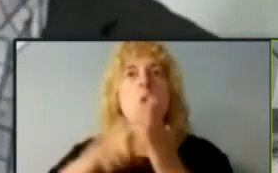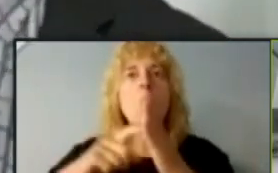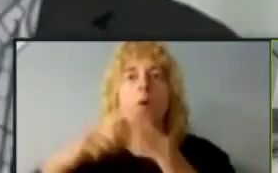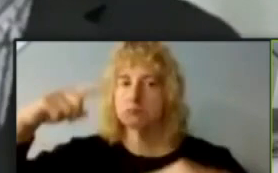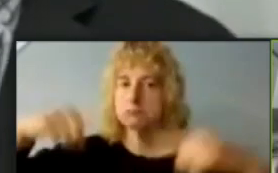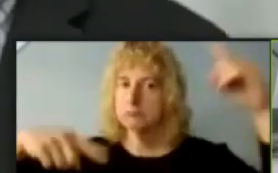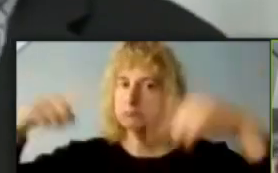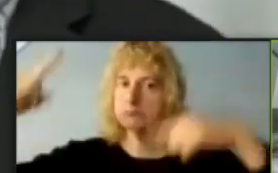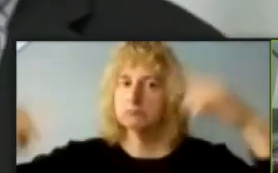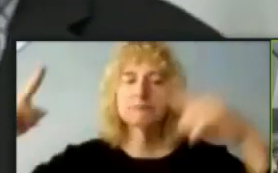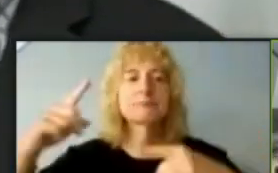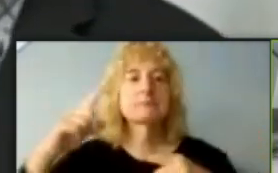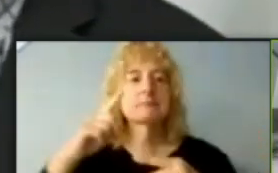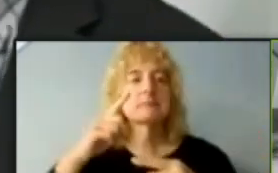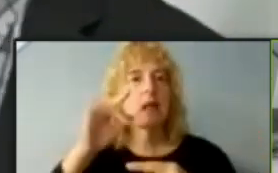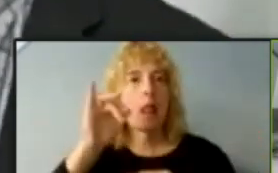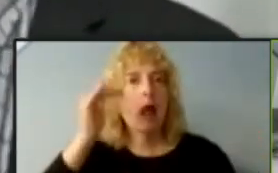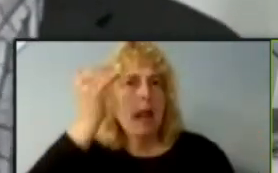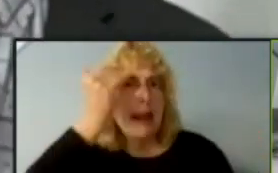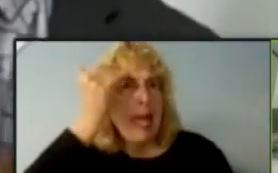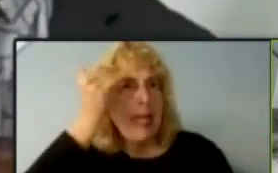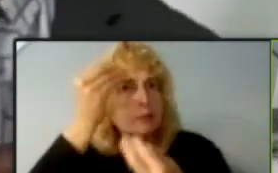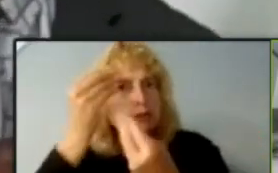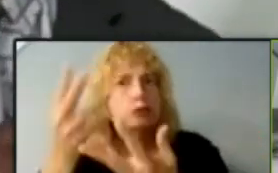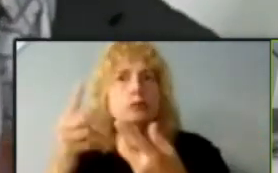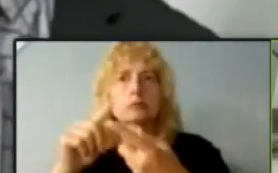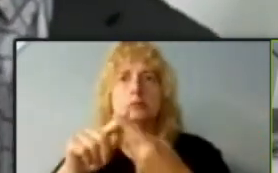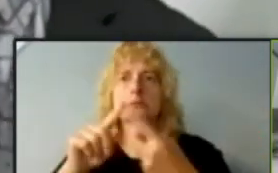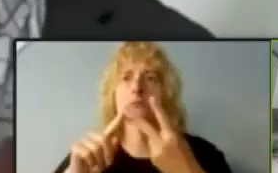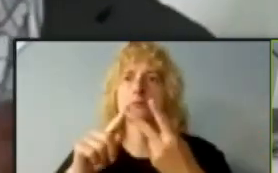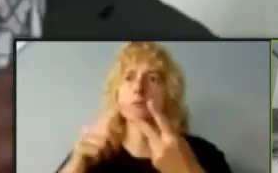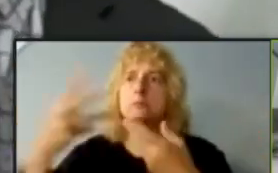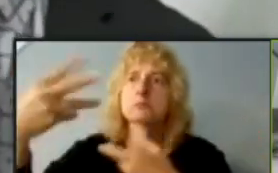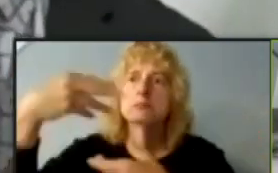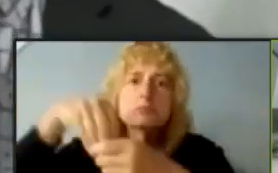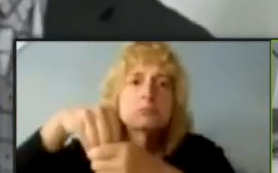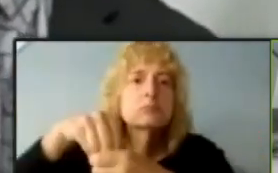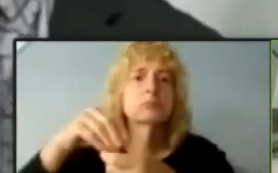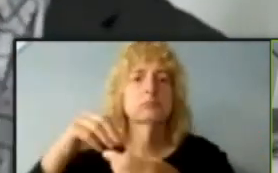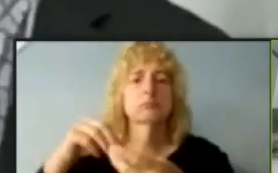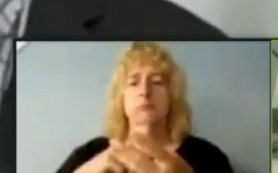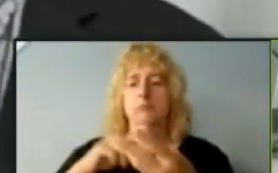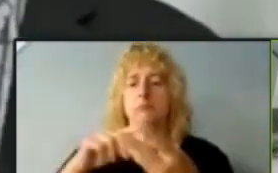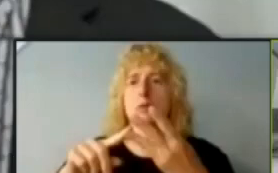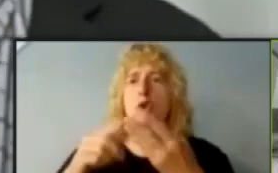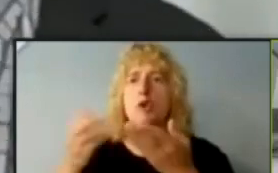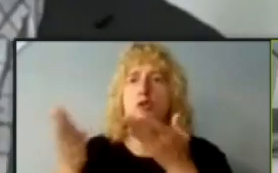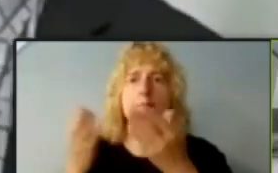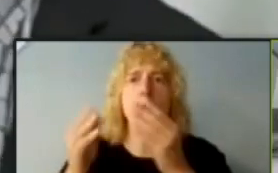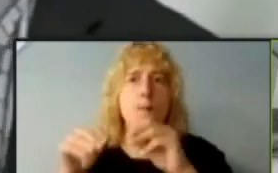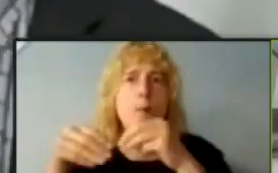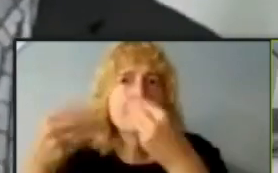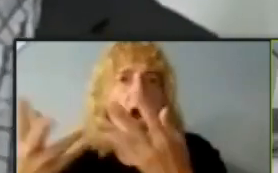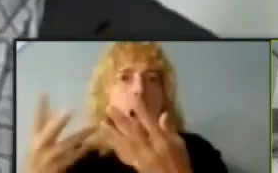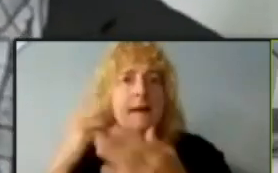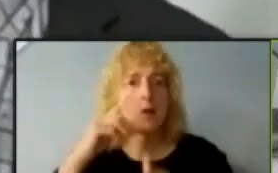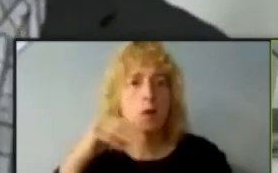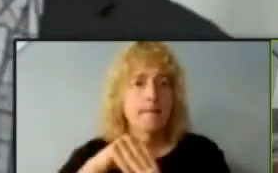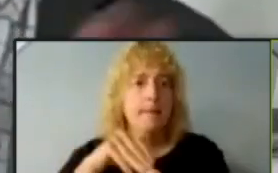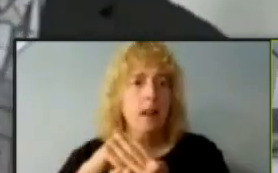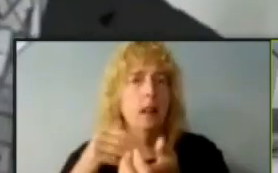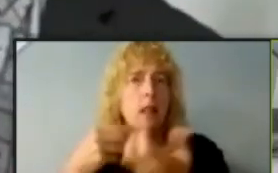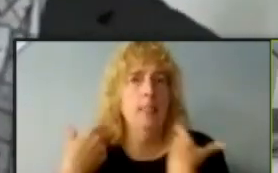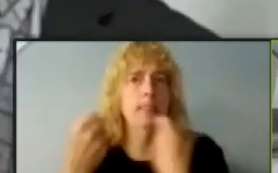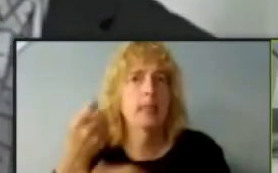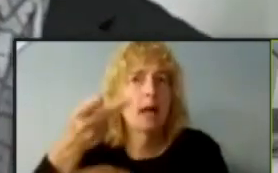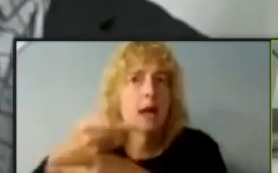knowledge gap. There is a participation gap. There is a service providing gap when it comes to medical services. And the way